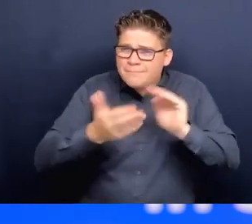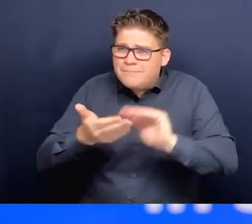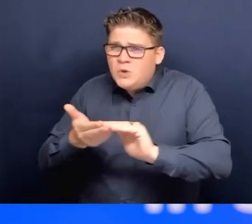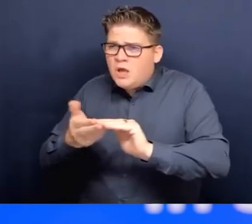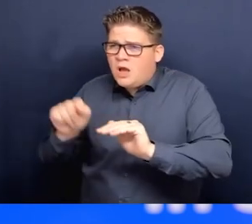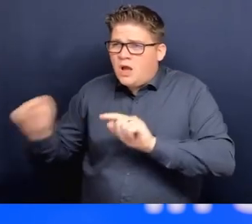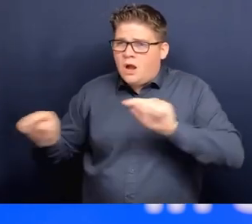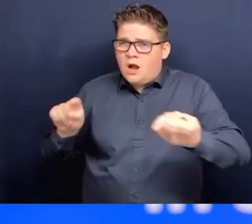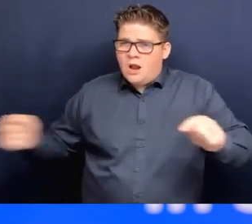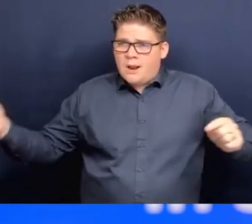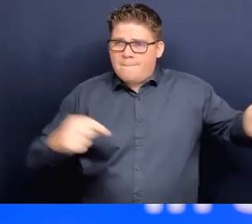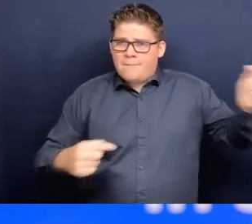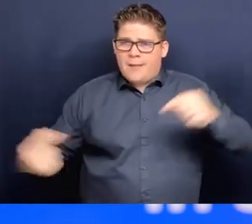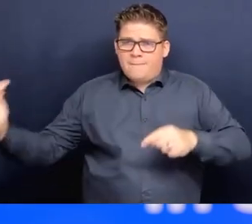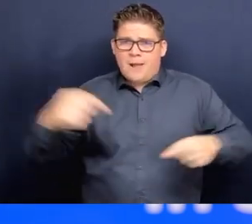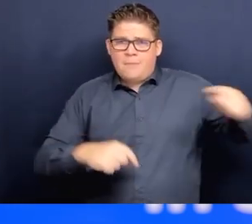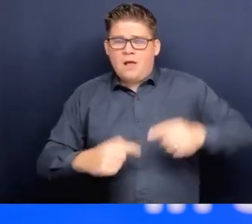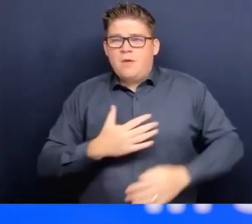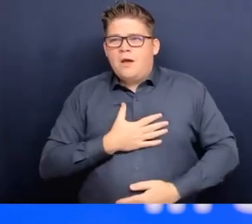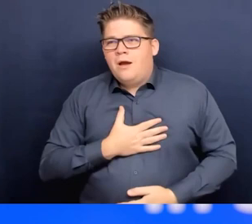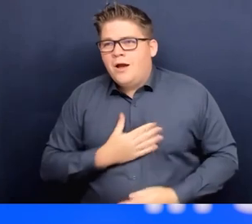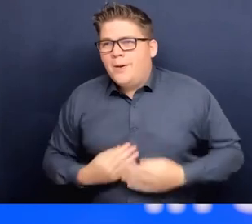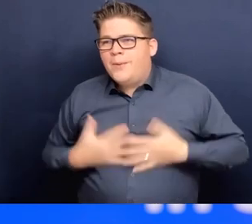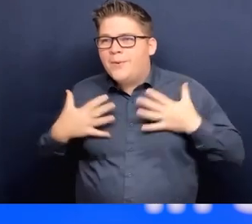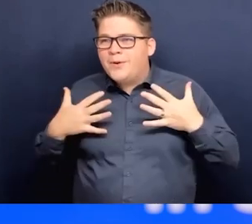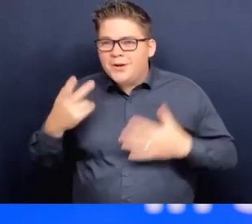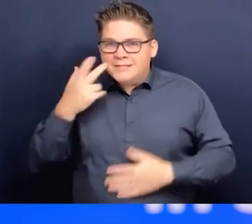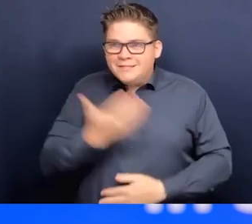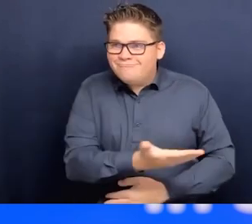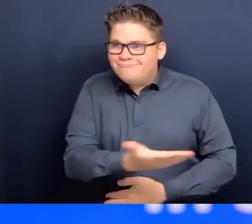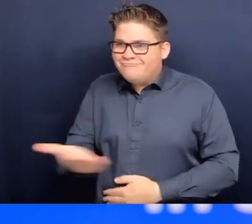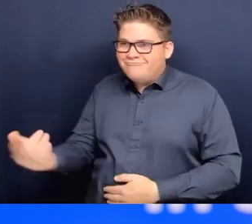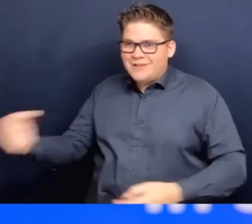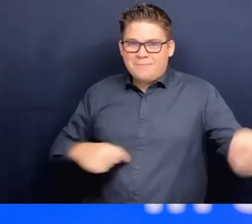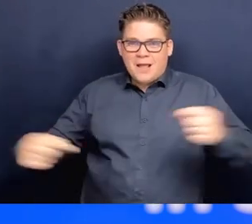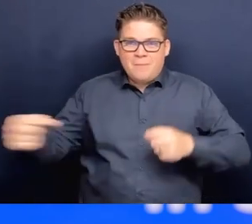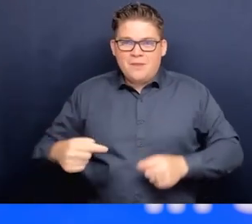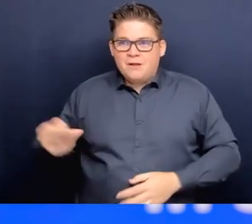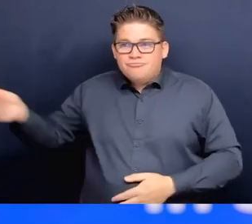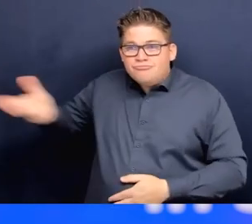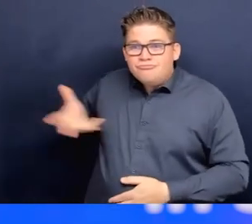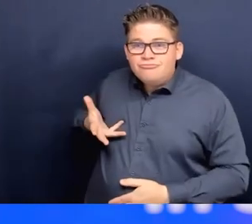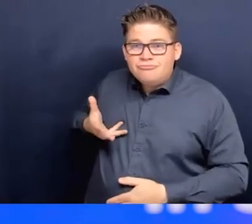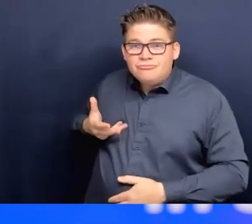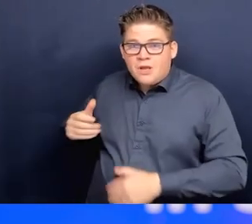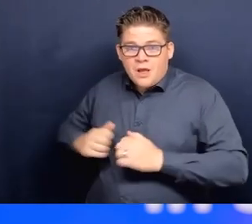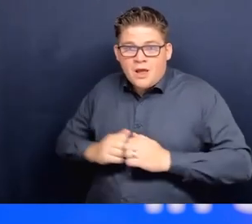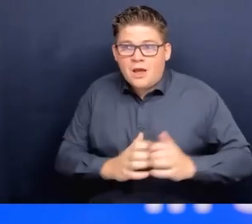of Governors members, partners, community and government representatives joining us here